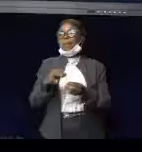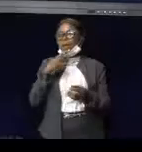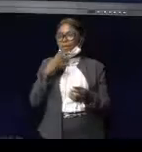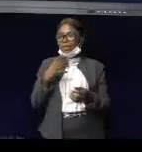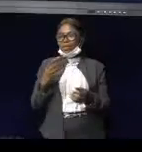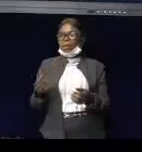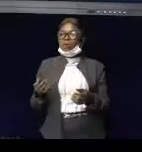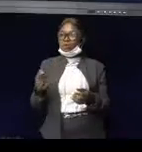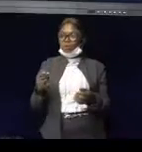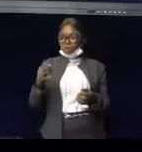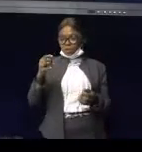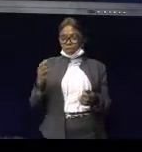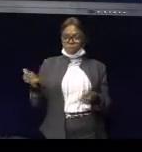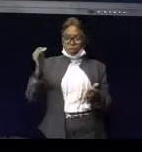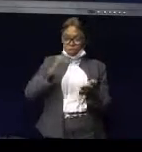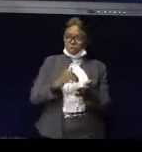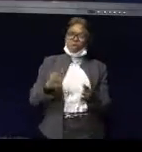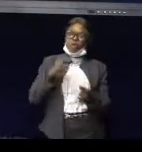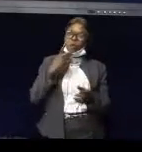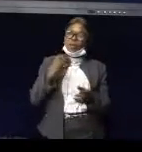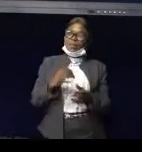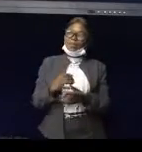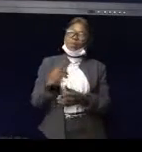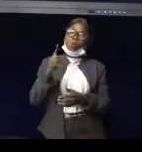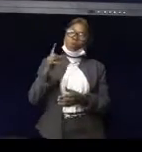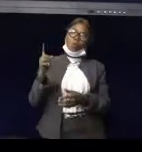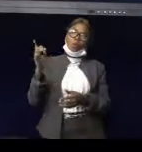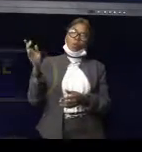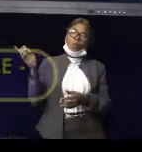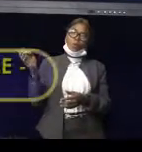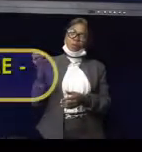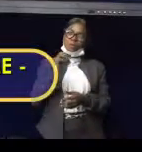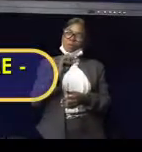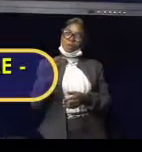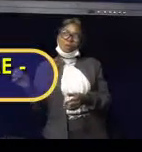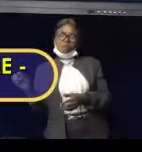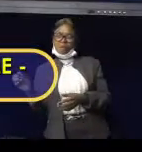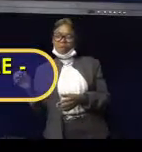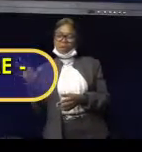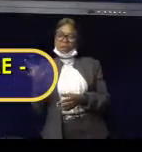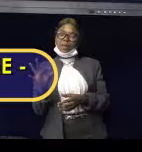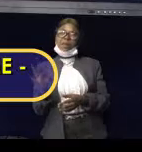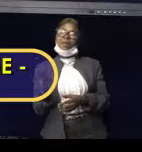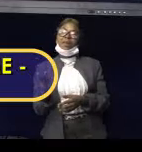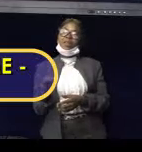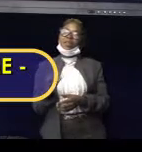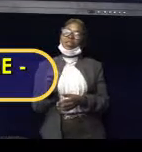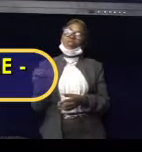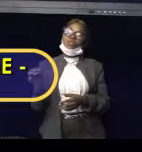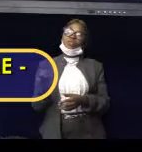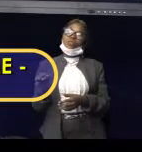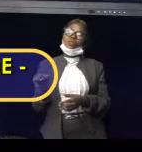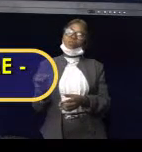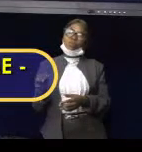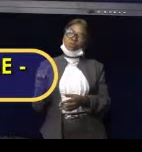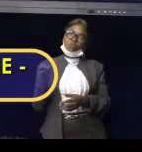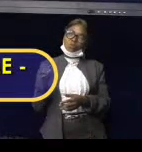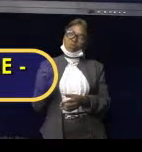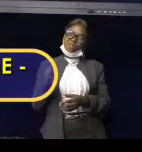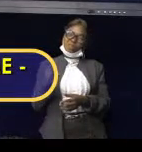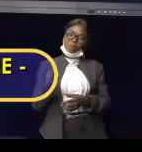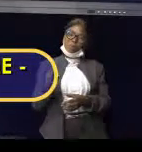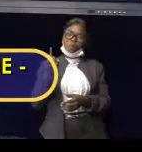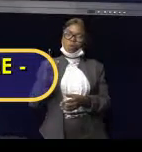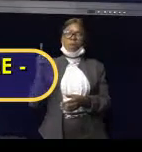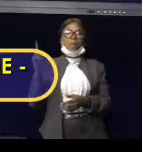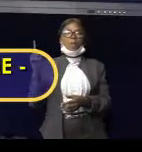will recur is the numerator. For instance, 1/9, the numerator is 9. And every time you try to do 1/9,